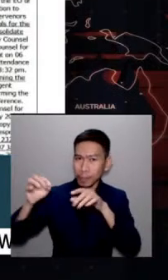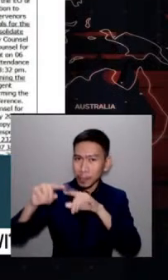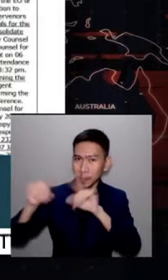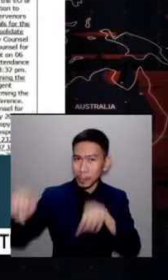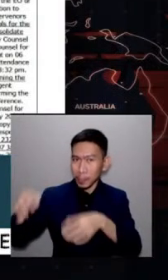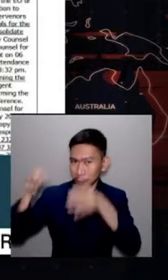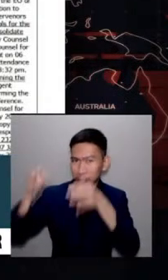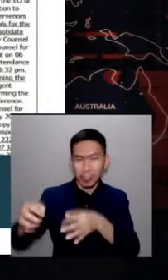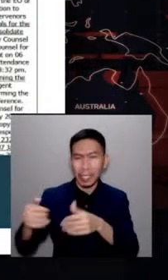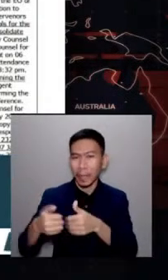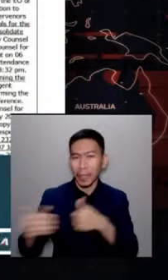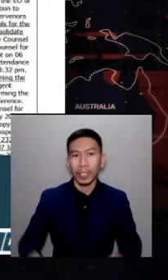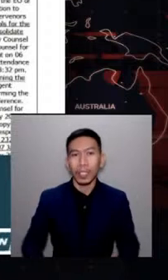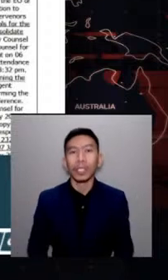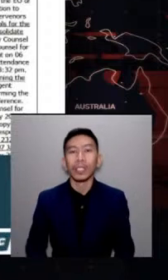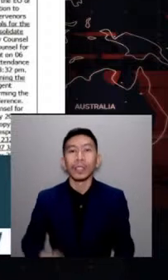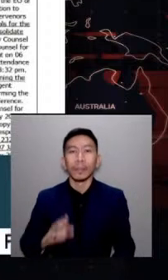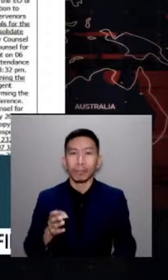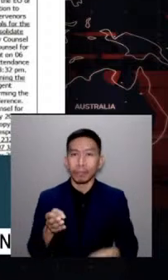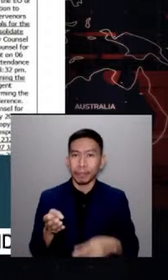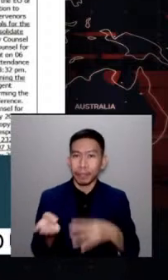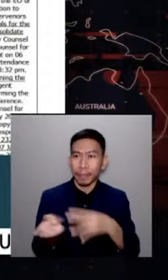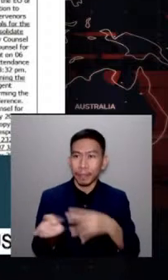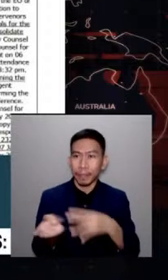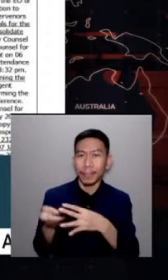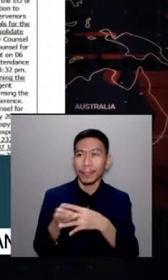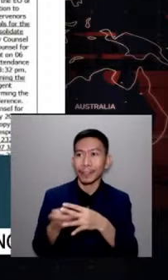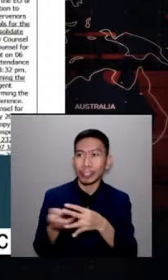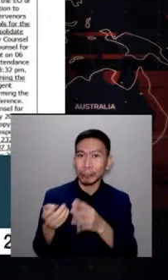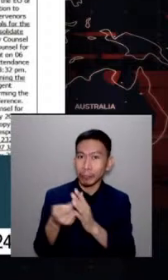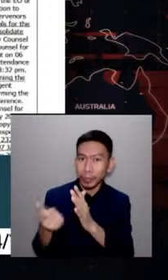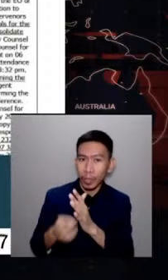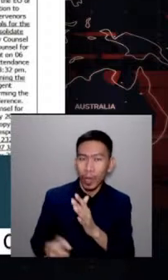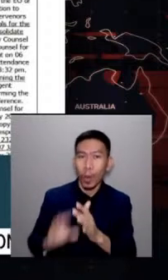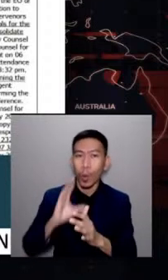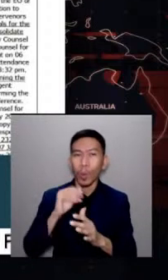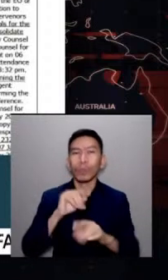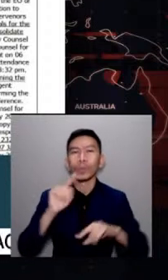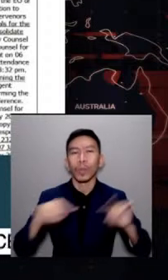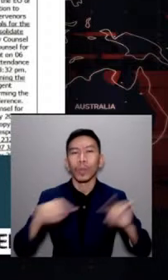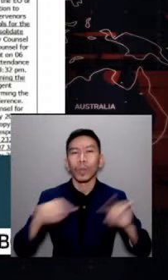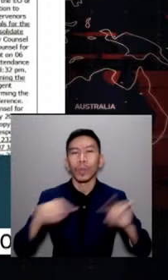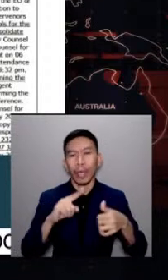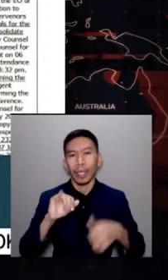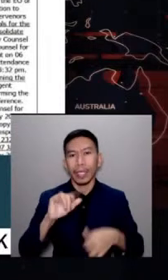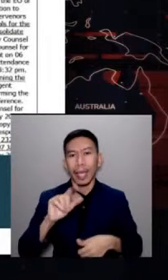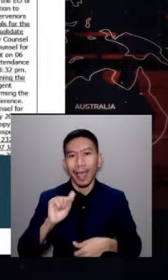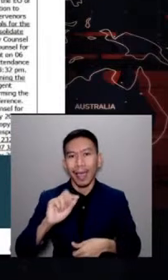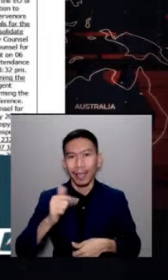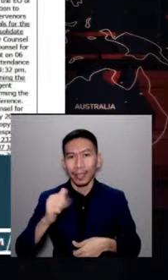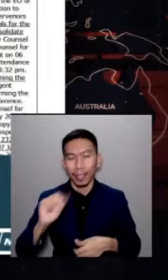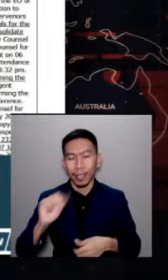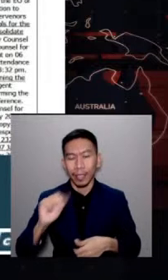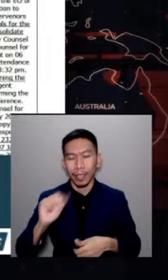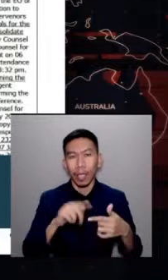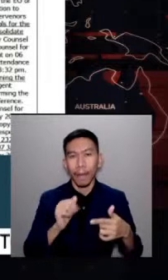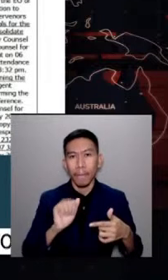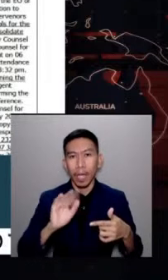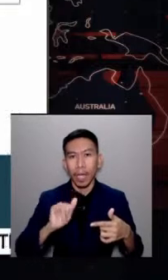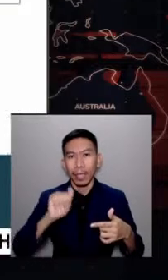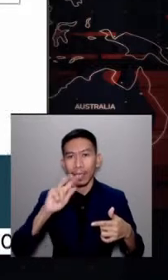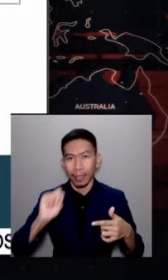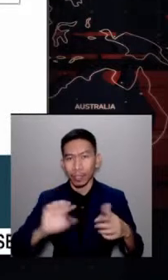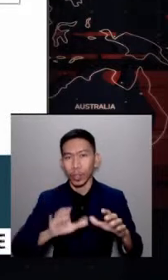were separately filed by martial law survivors led by Bonifacio Ilagan, Akbayan Citizens Action Party,